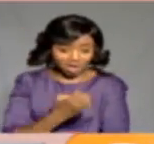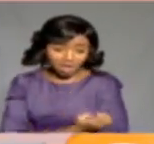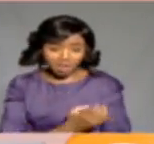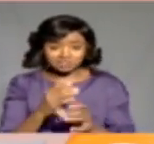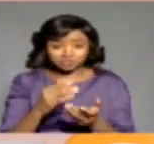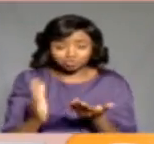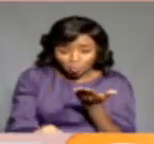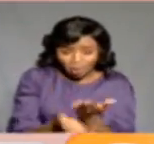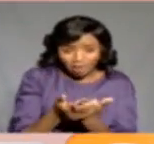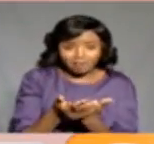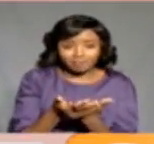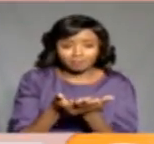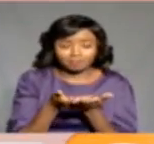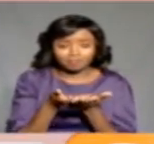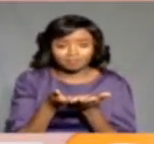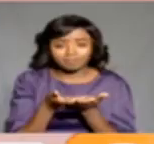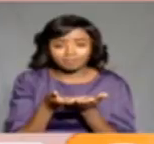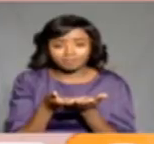to generate